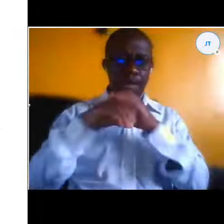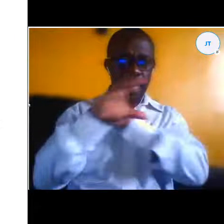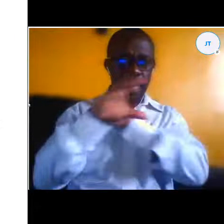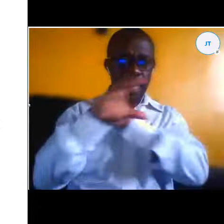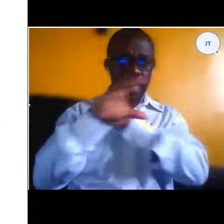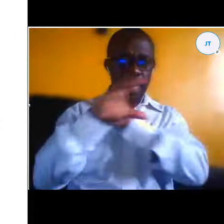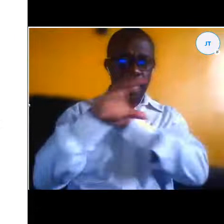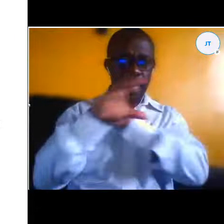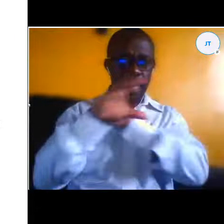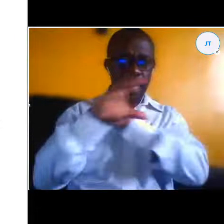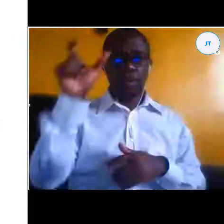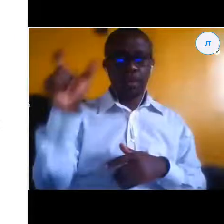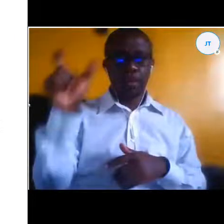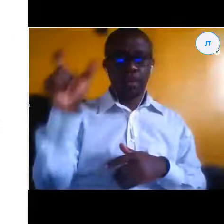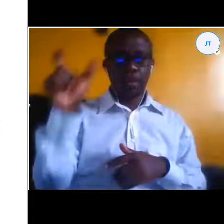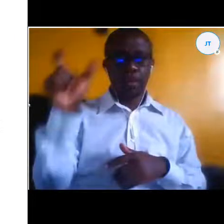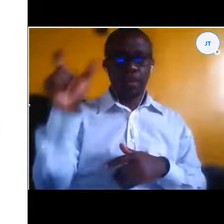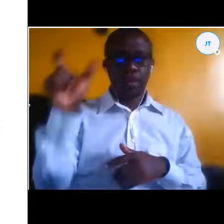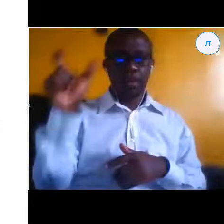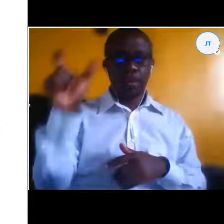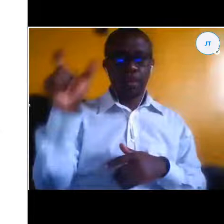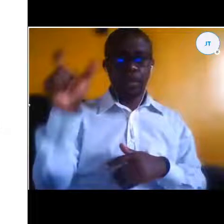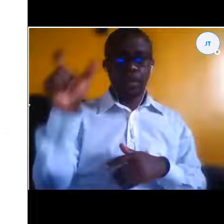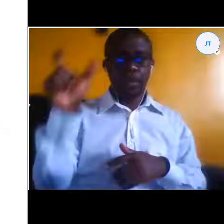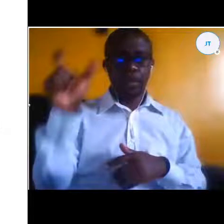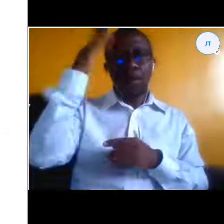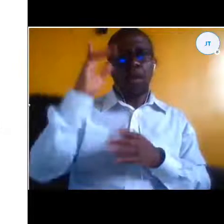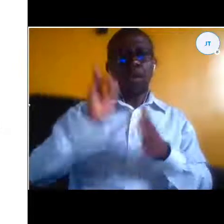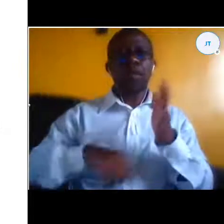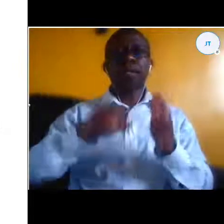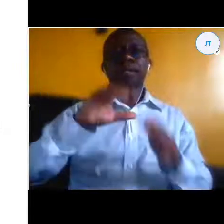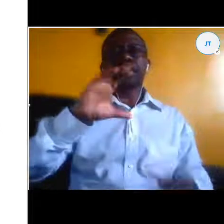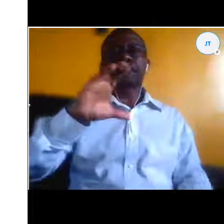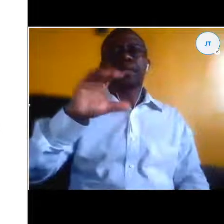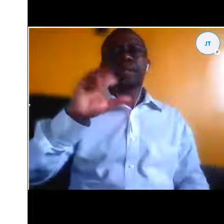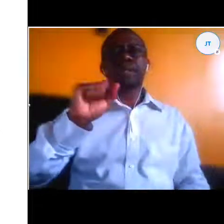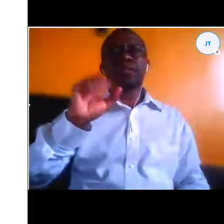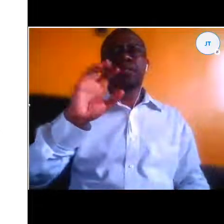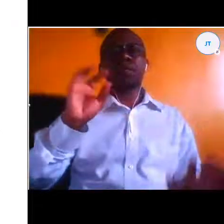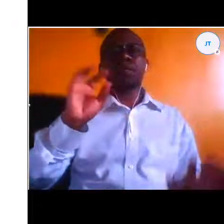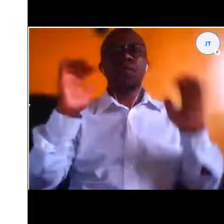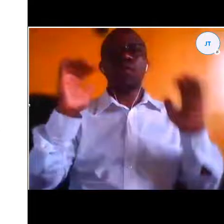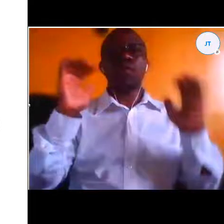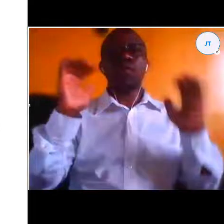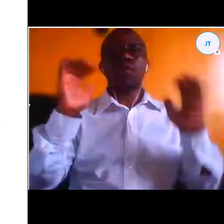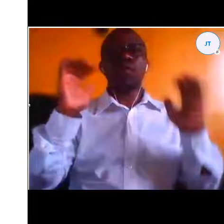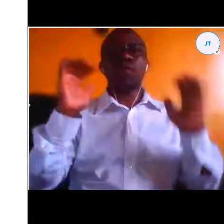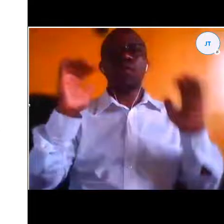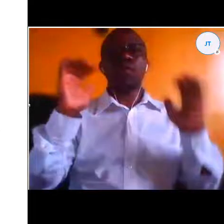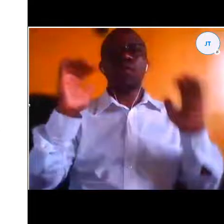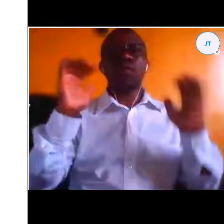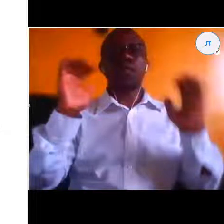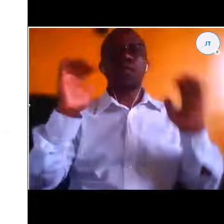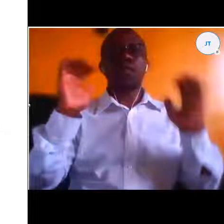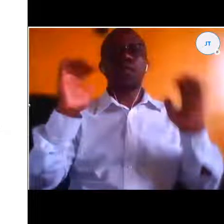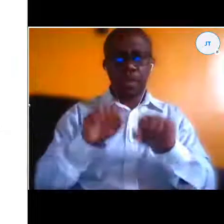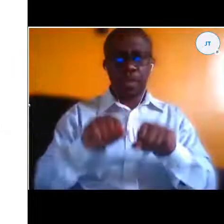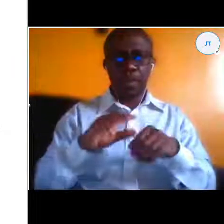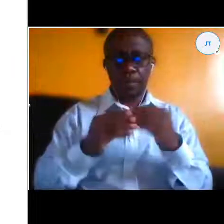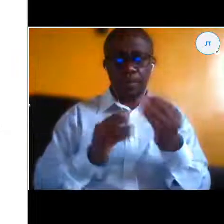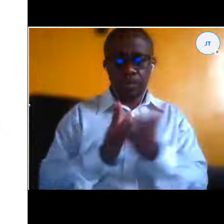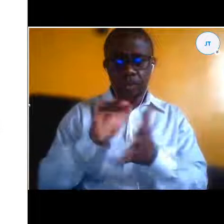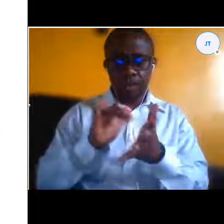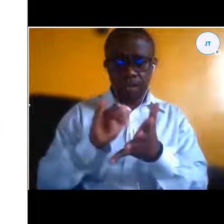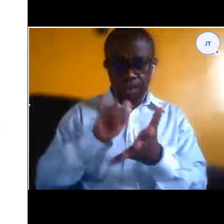region that are aware of what the CSO Forum is about. We need everybody to be aware of what the CSO Forum is